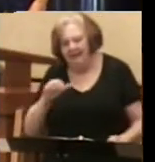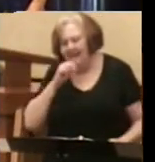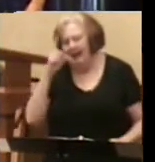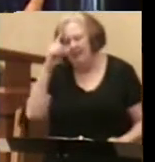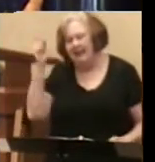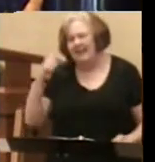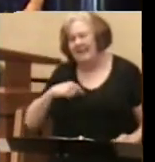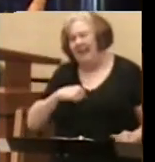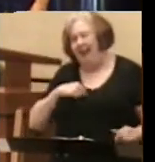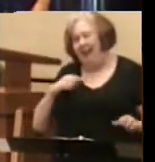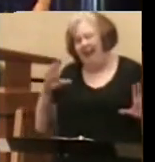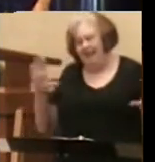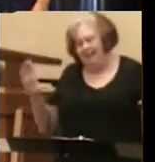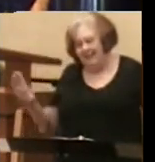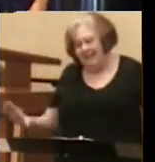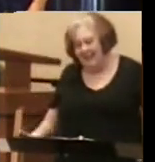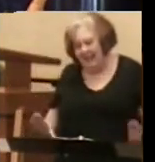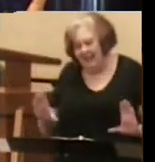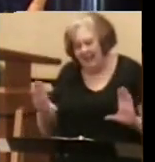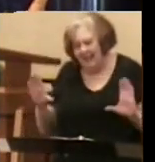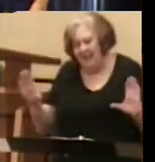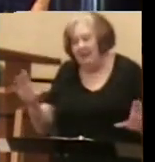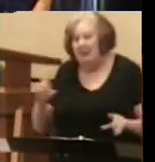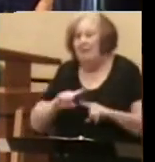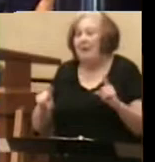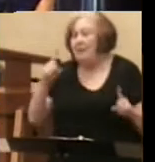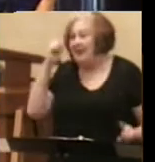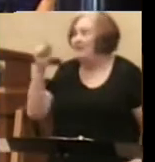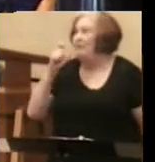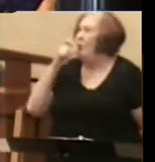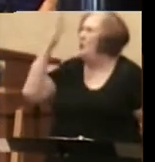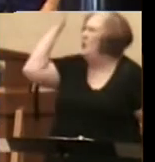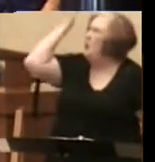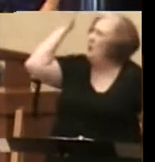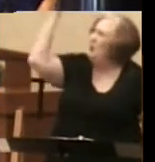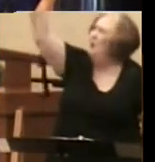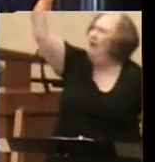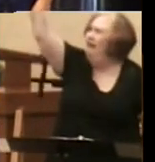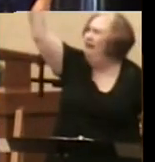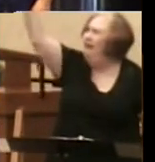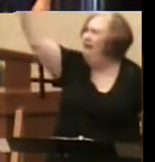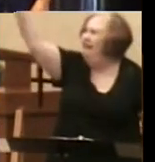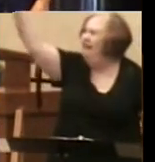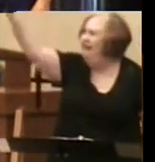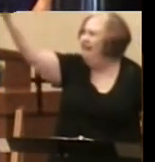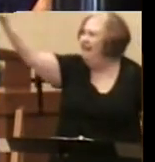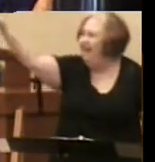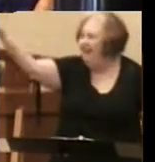because of what I've done, but because of who you